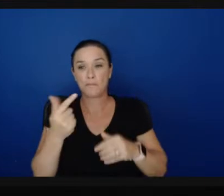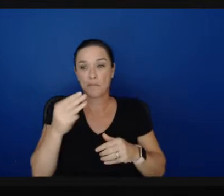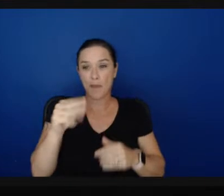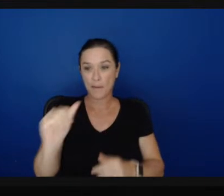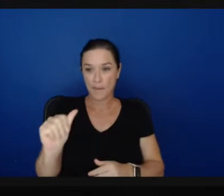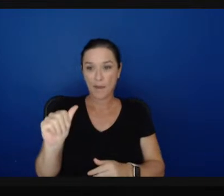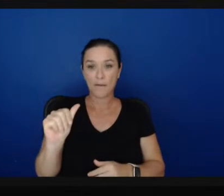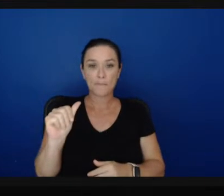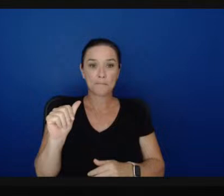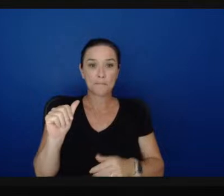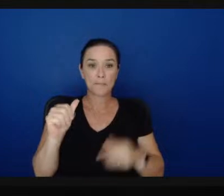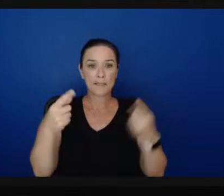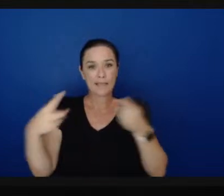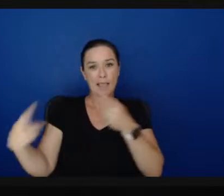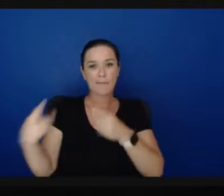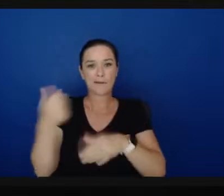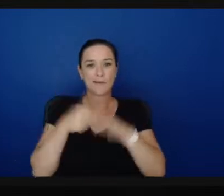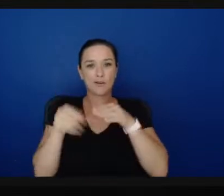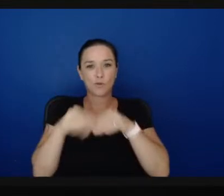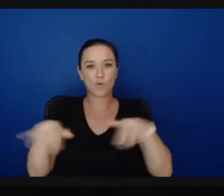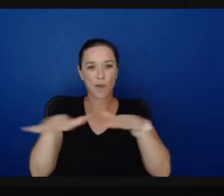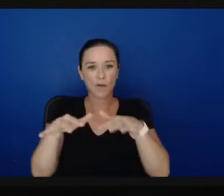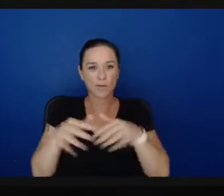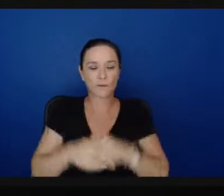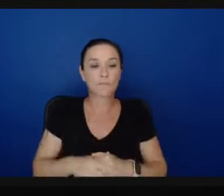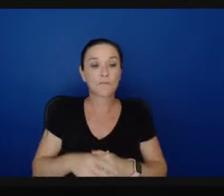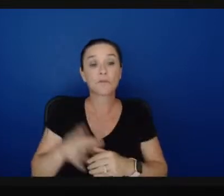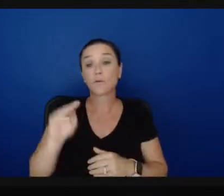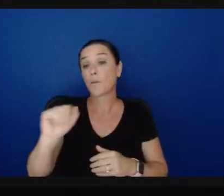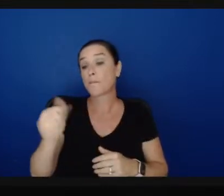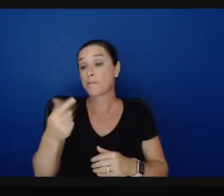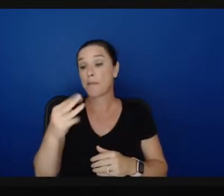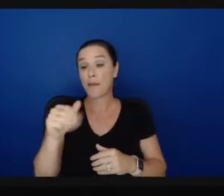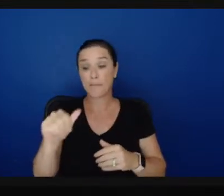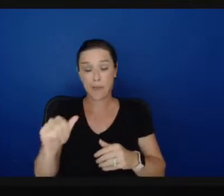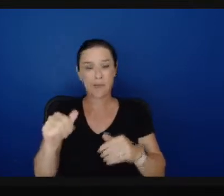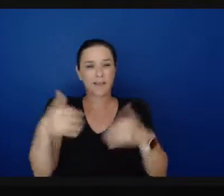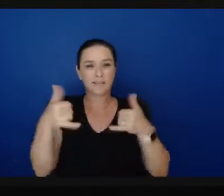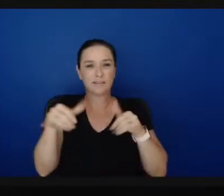giveaways underground there. So we know magma is still moving in the area.